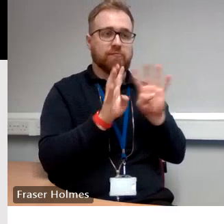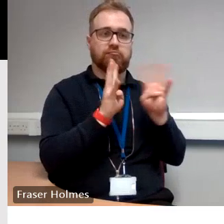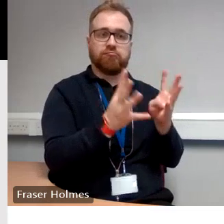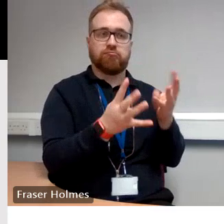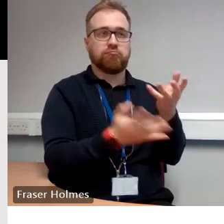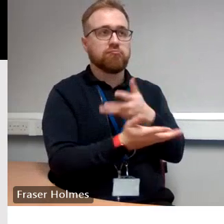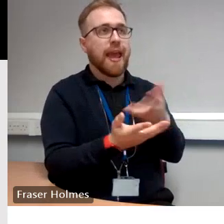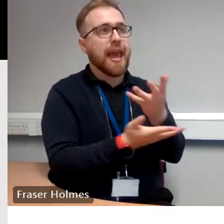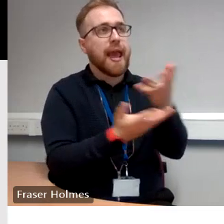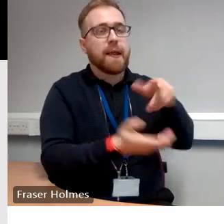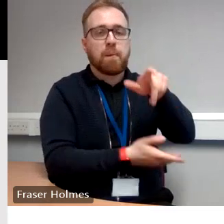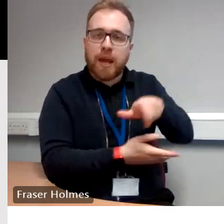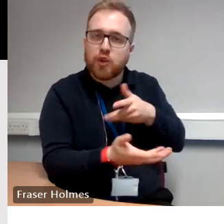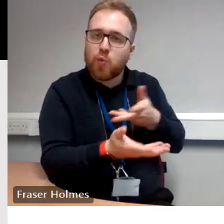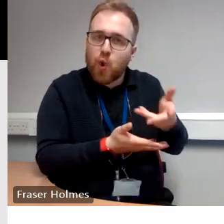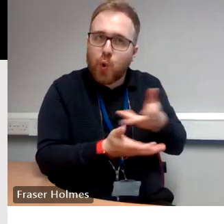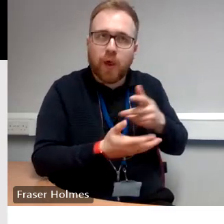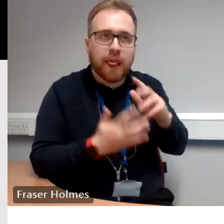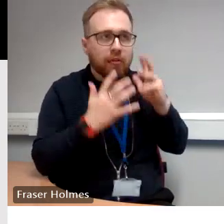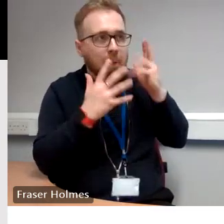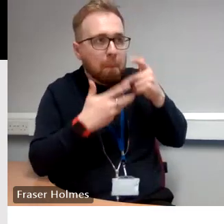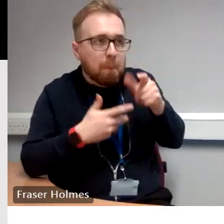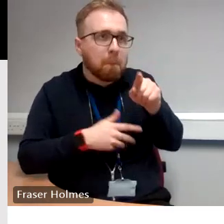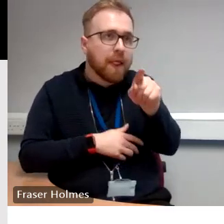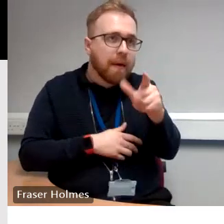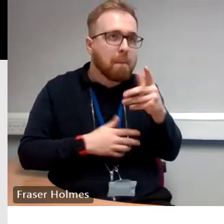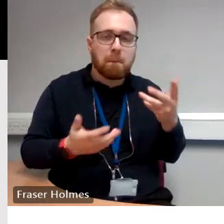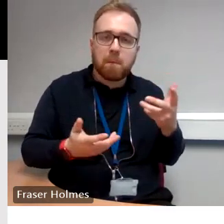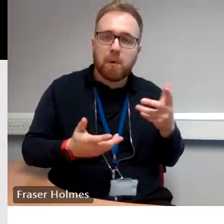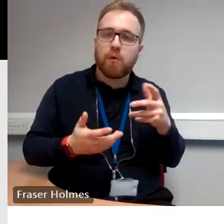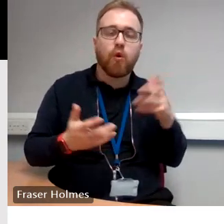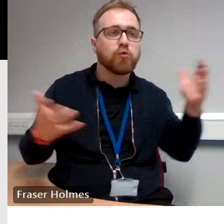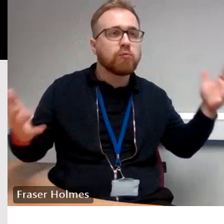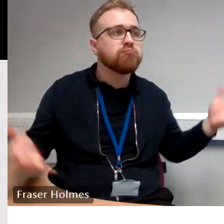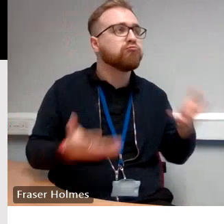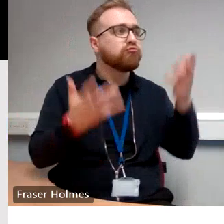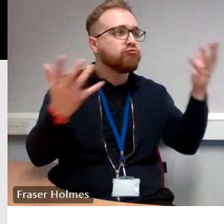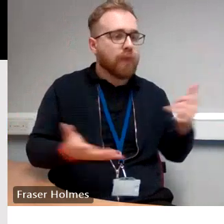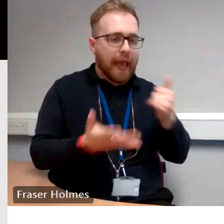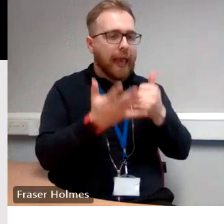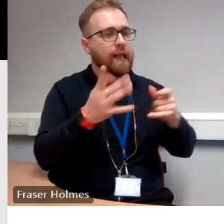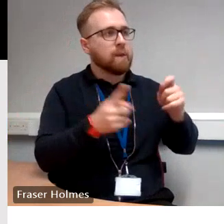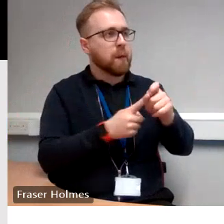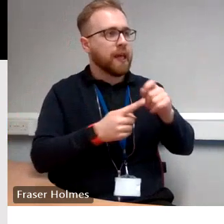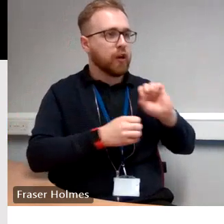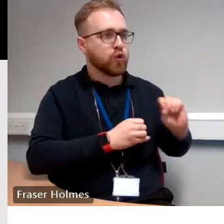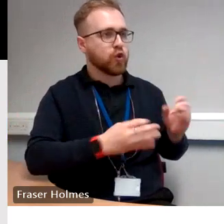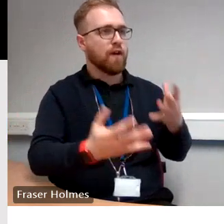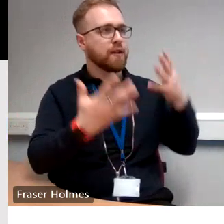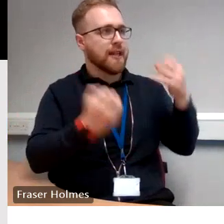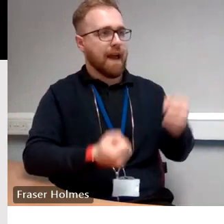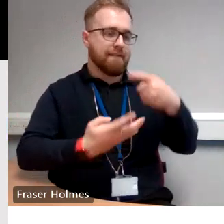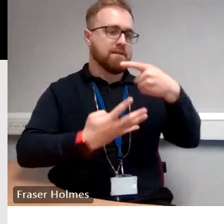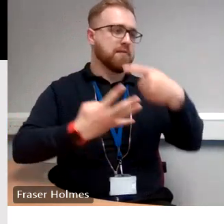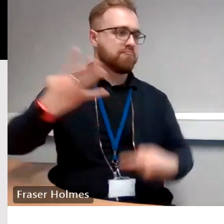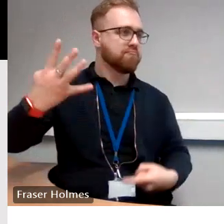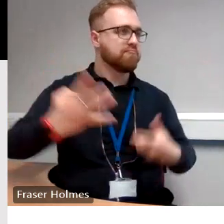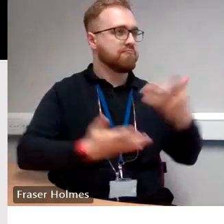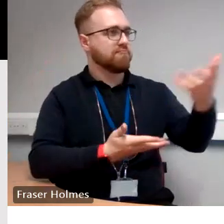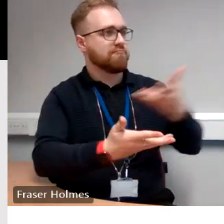patients they're working with, if they've got any concerns, but also to promote the role and the service that they're offering.